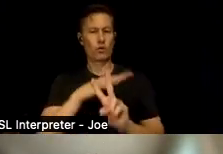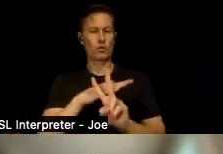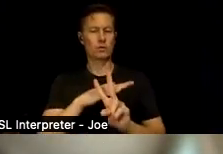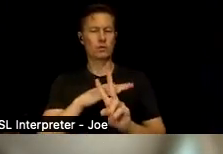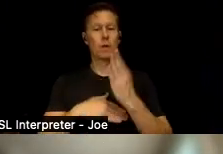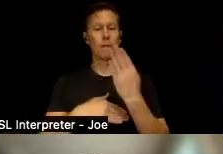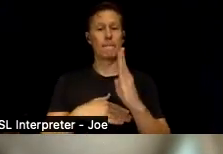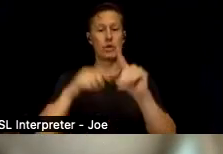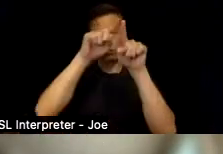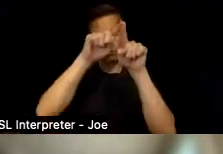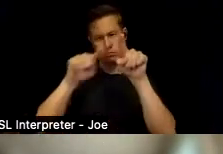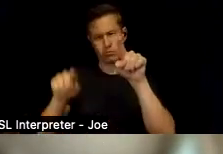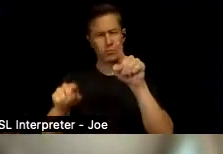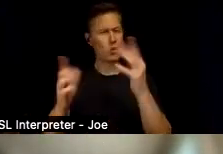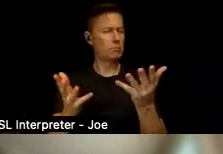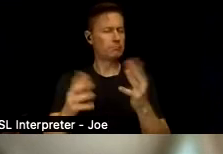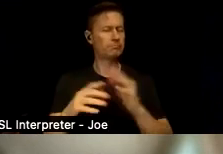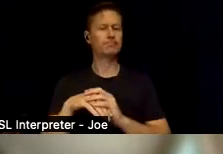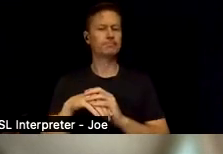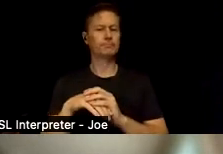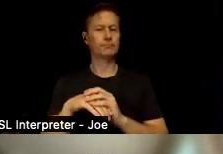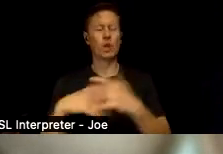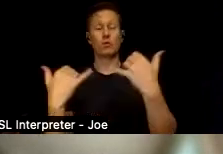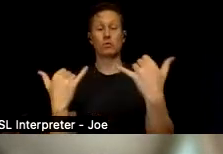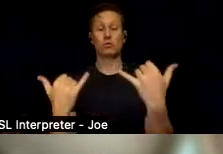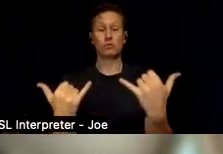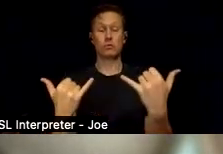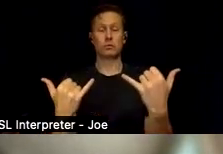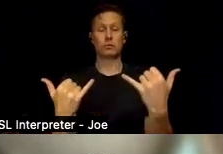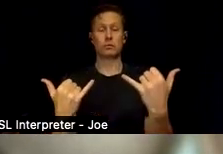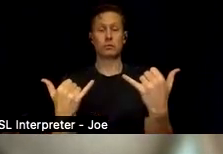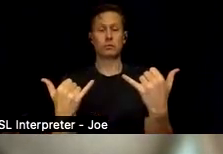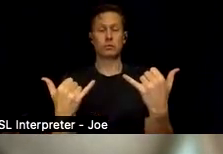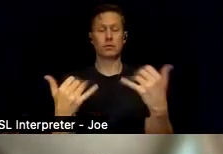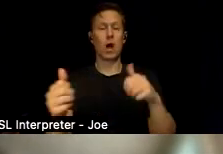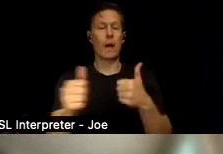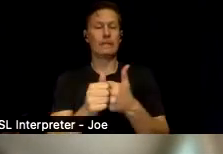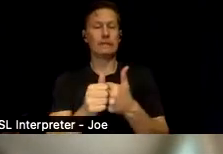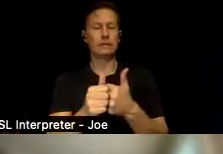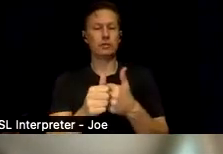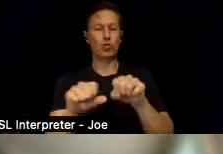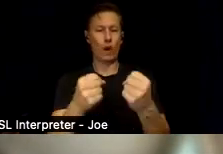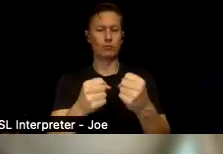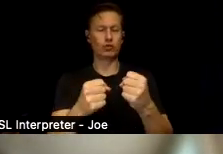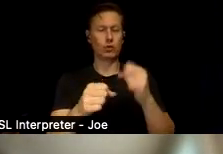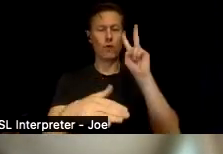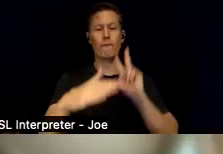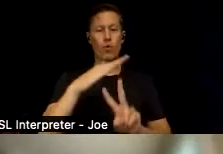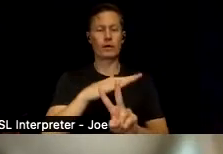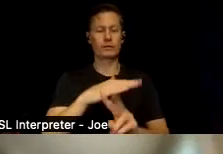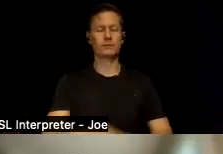blue curve shows the current or the updated rupture forecast. What's shown on